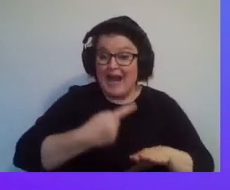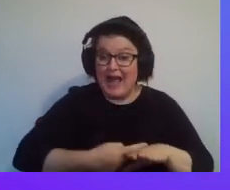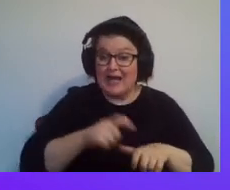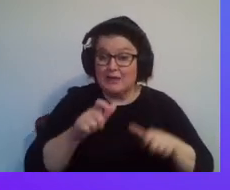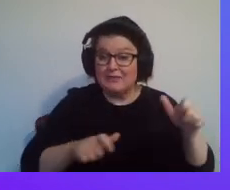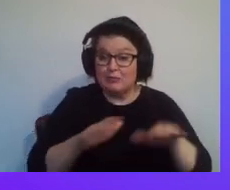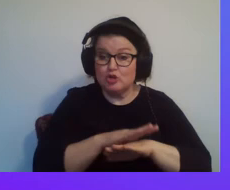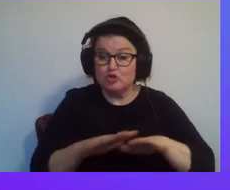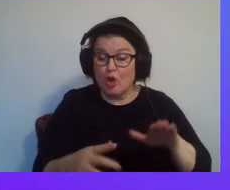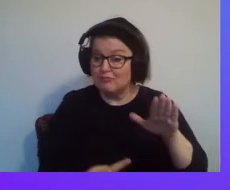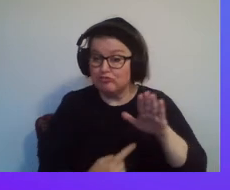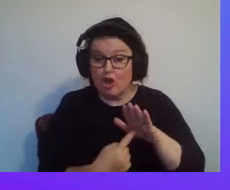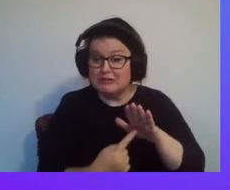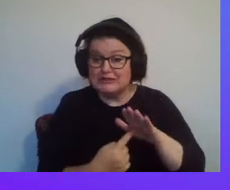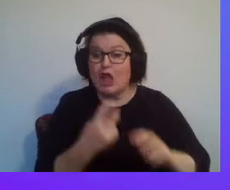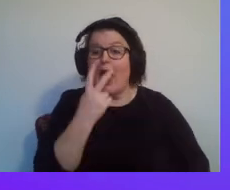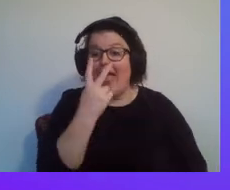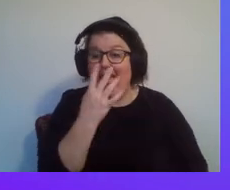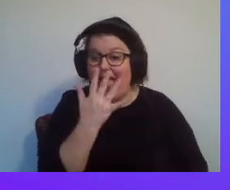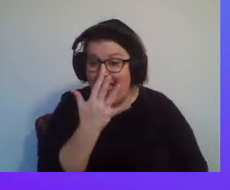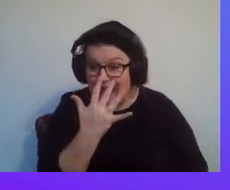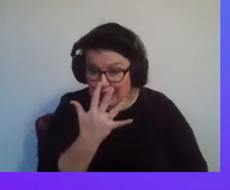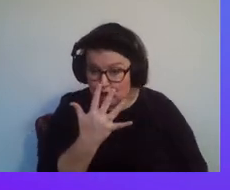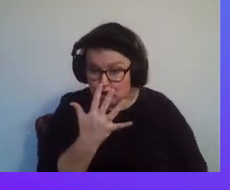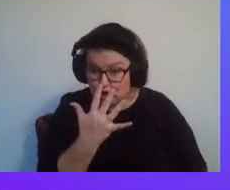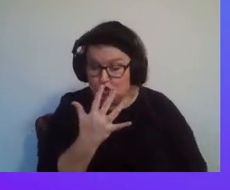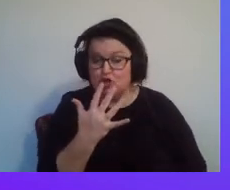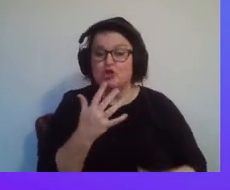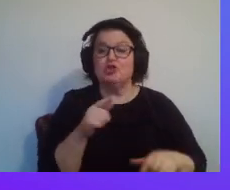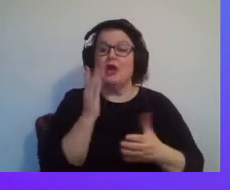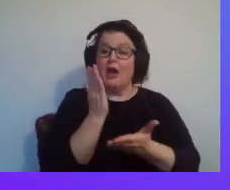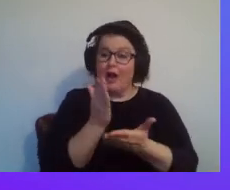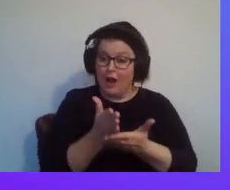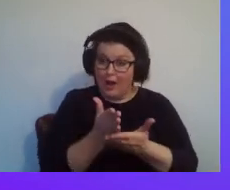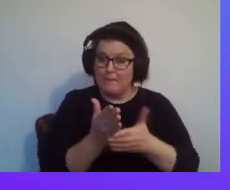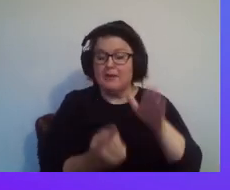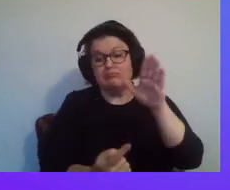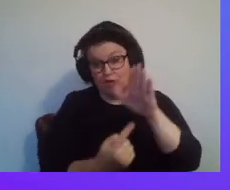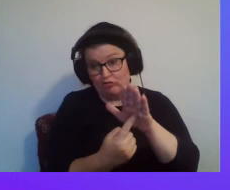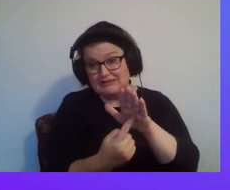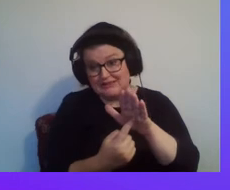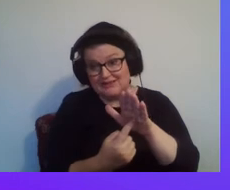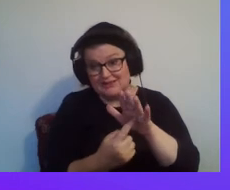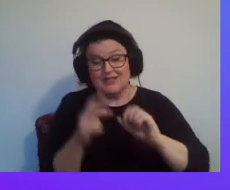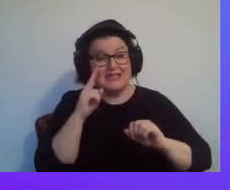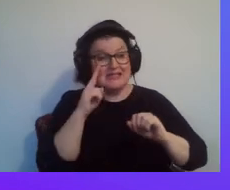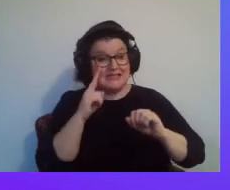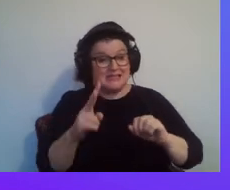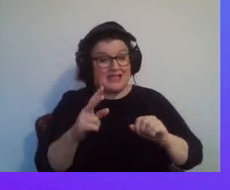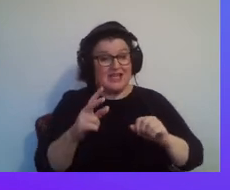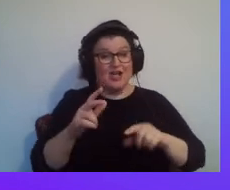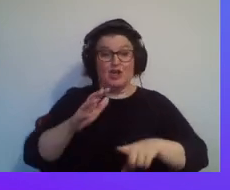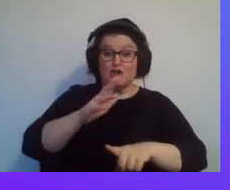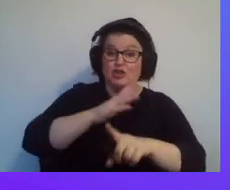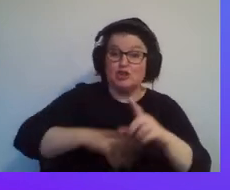talk about the misinformation. There's videos going around and social media messages